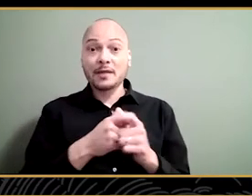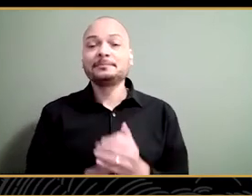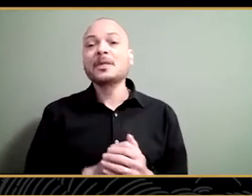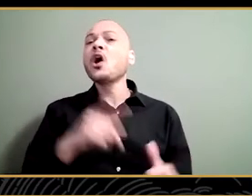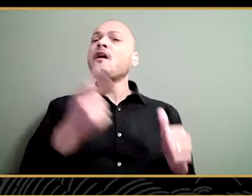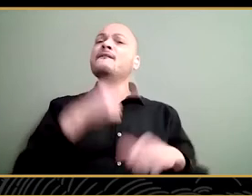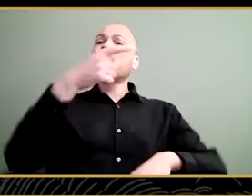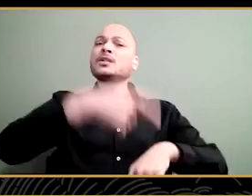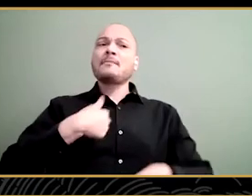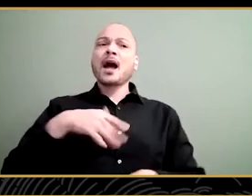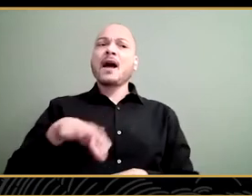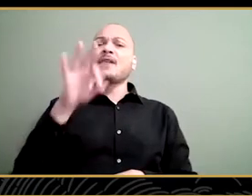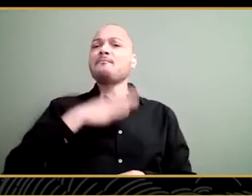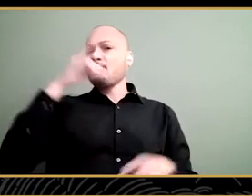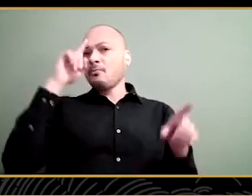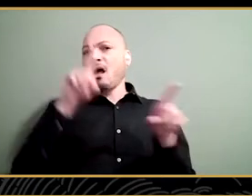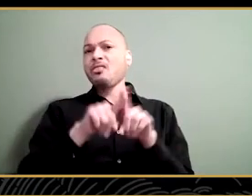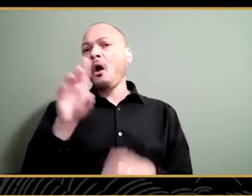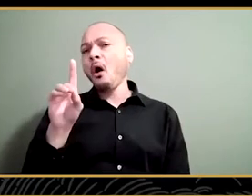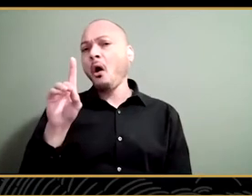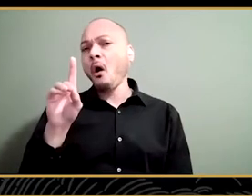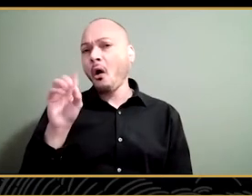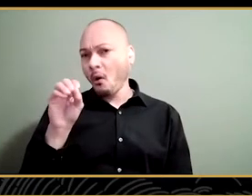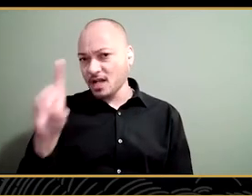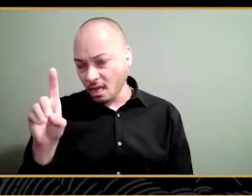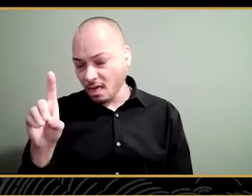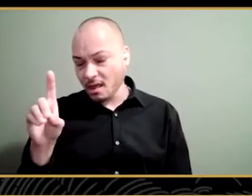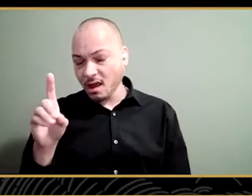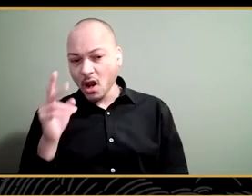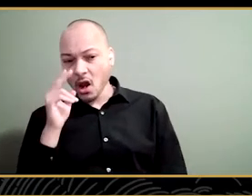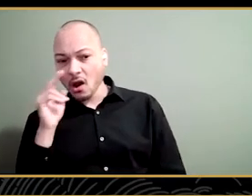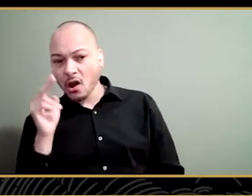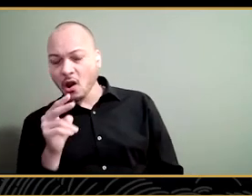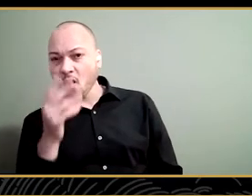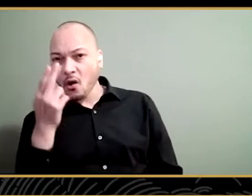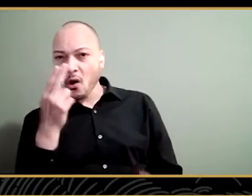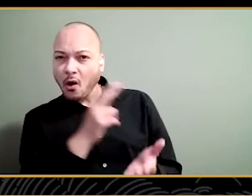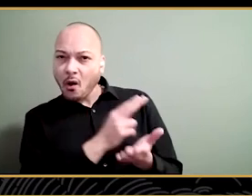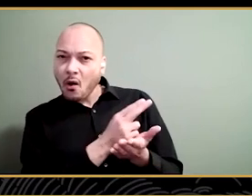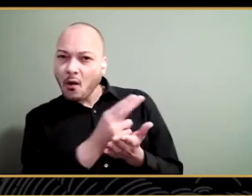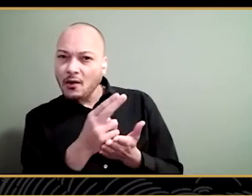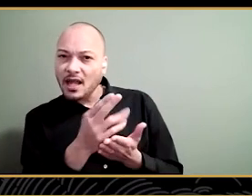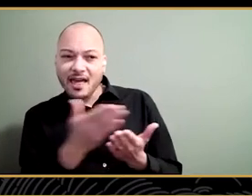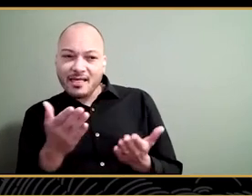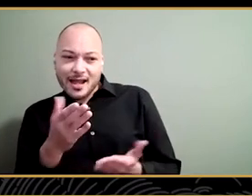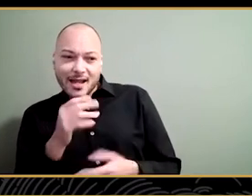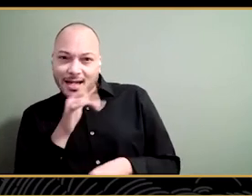overdosed. He looked holy. A thing not to be touched.